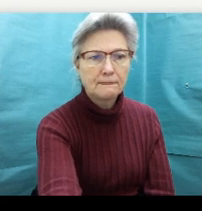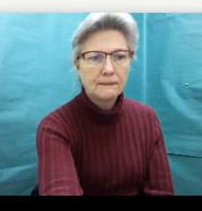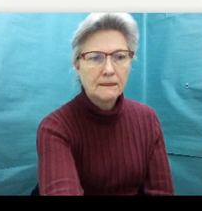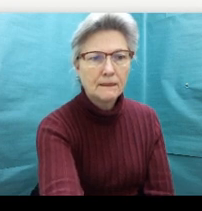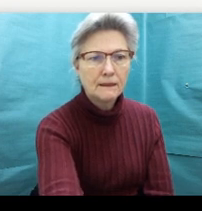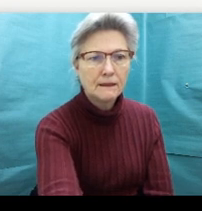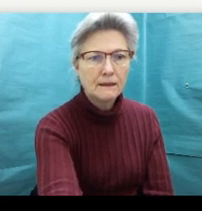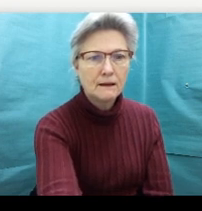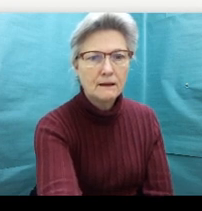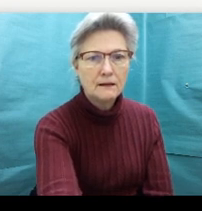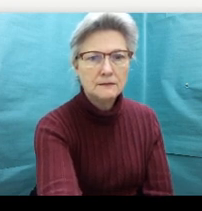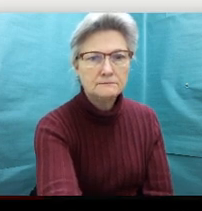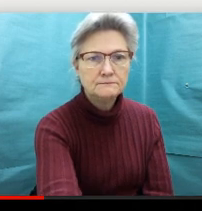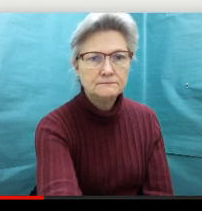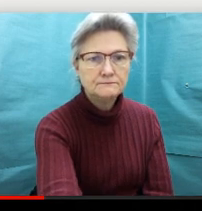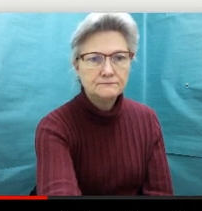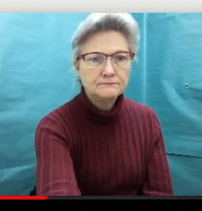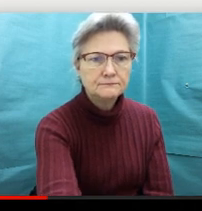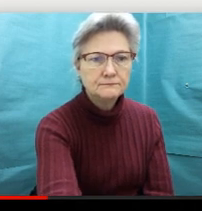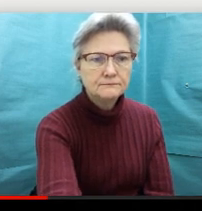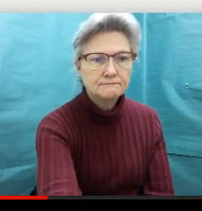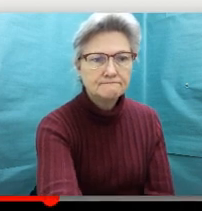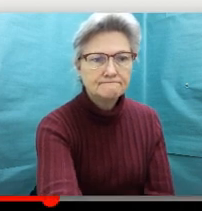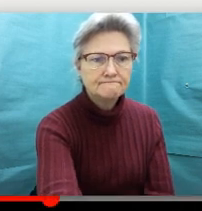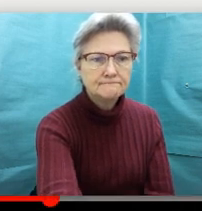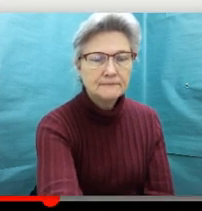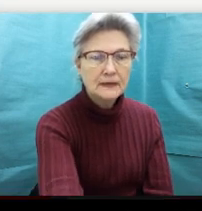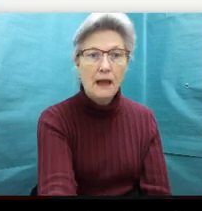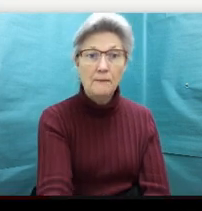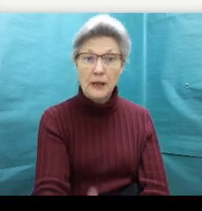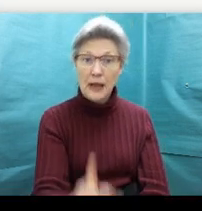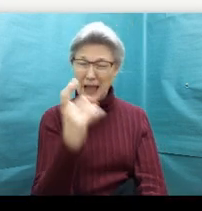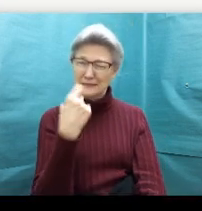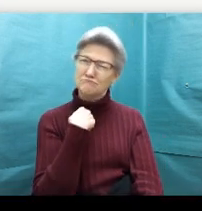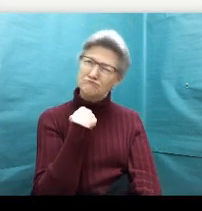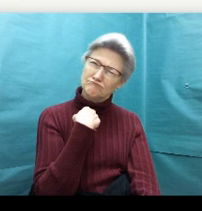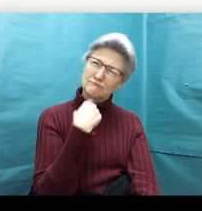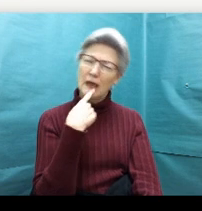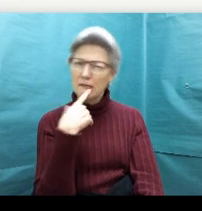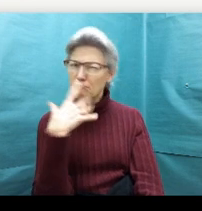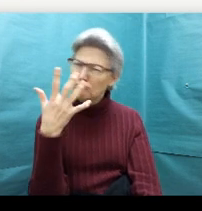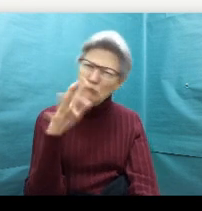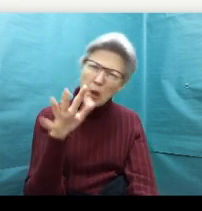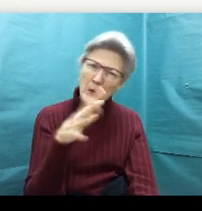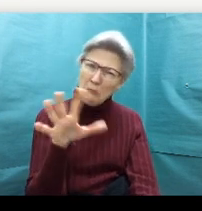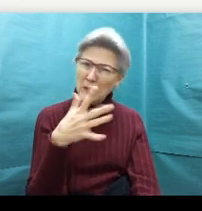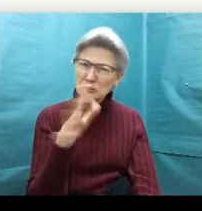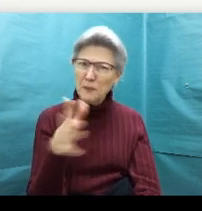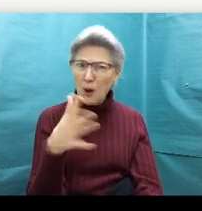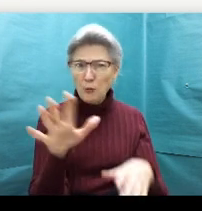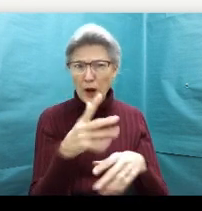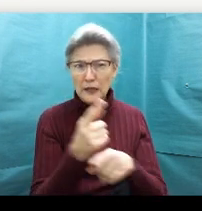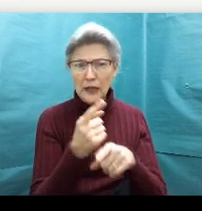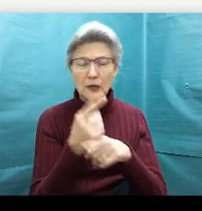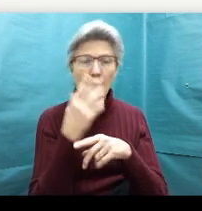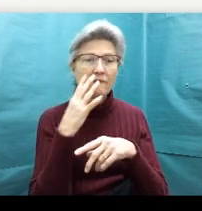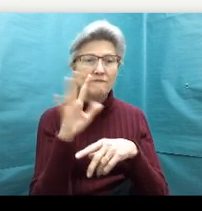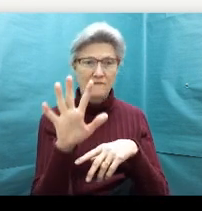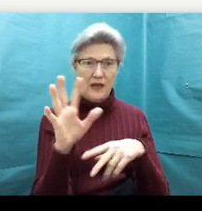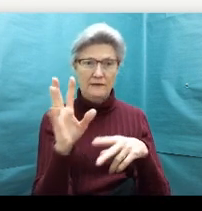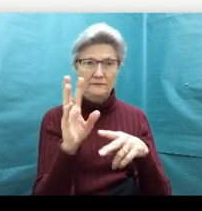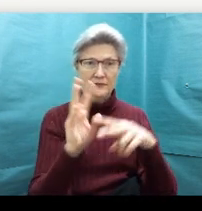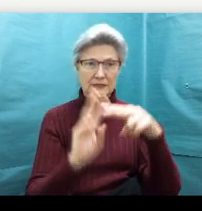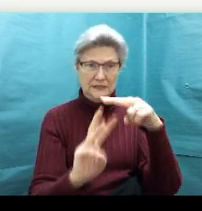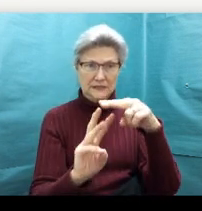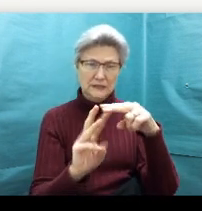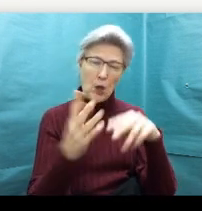7 and 5/6. I'm just going to ask myself if that's reasonable. I know that 5/6 is pretty